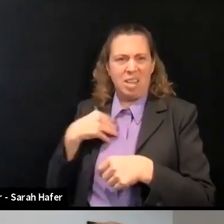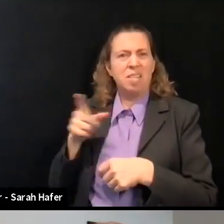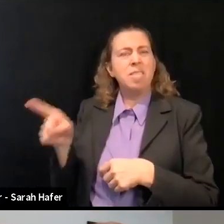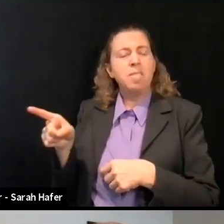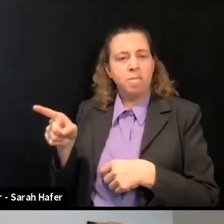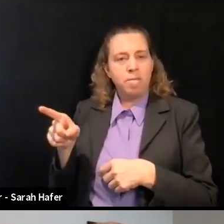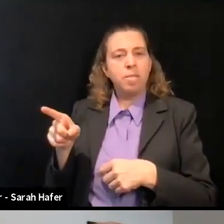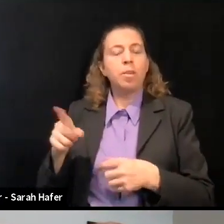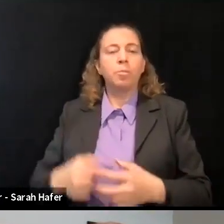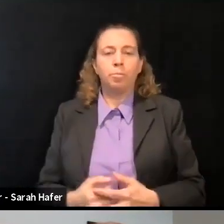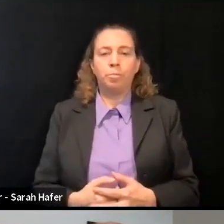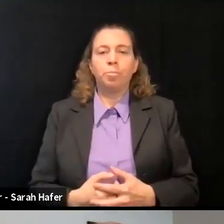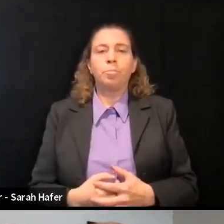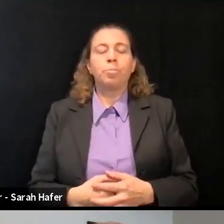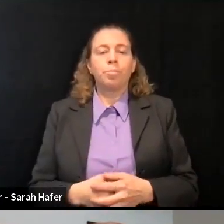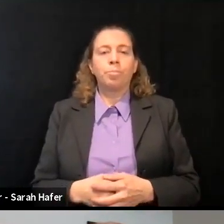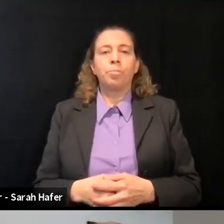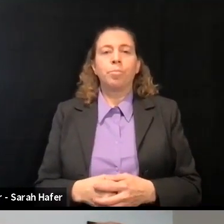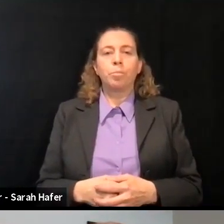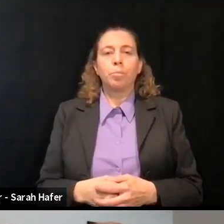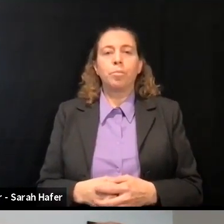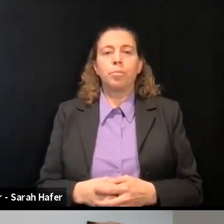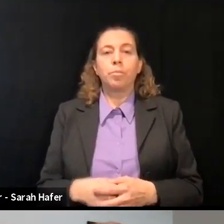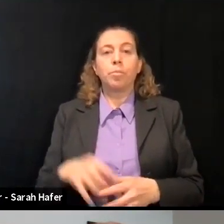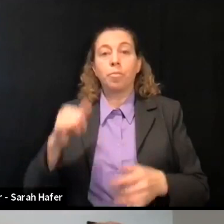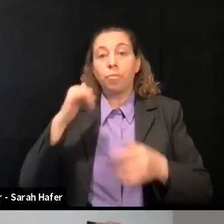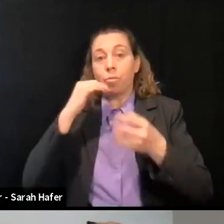line is not only a tongue twister, but it's at